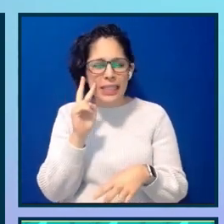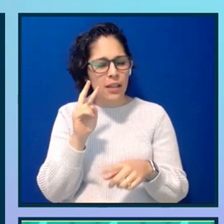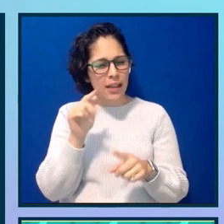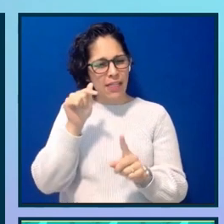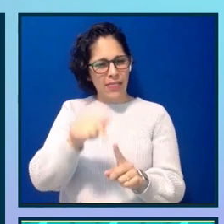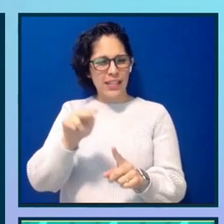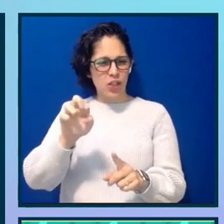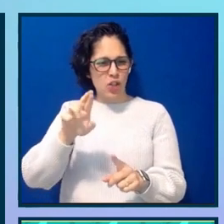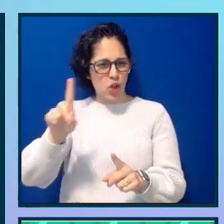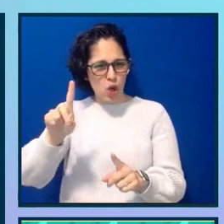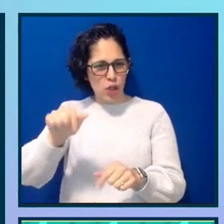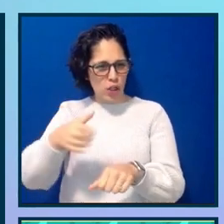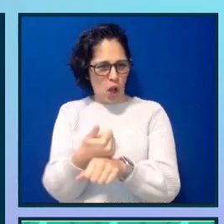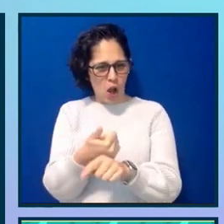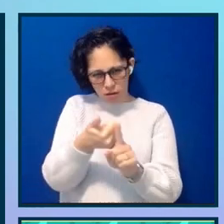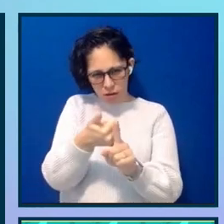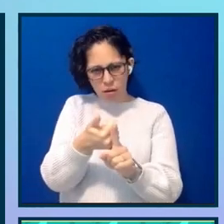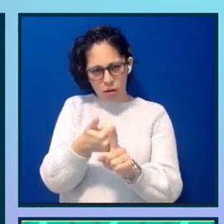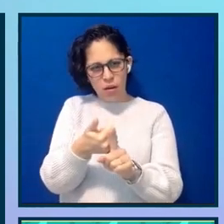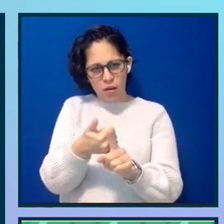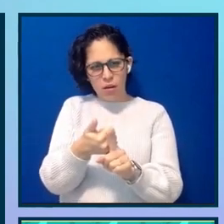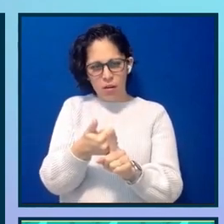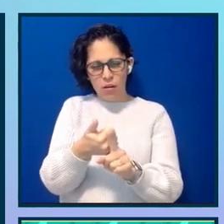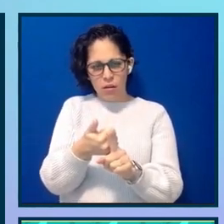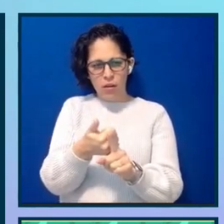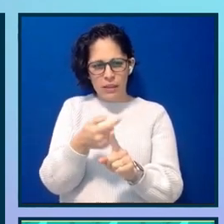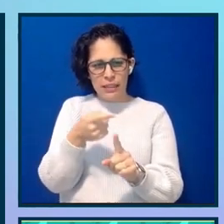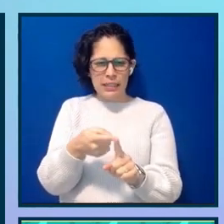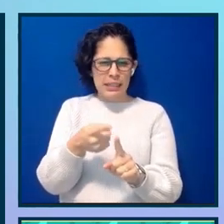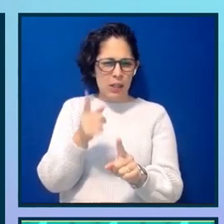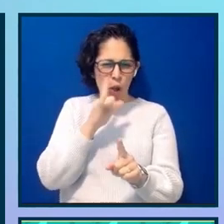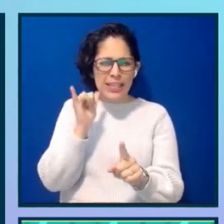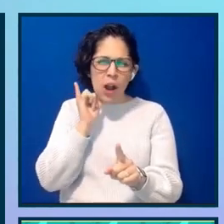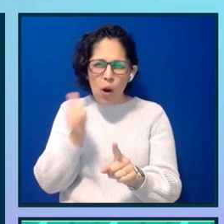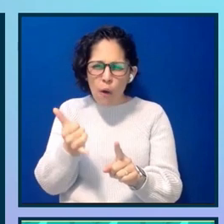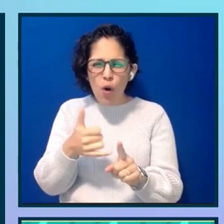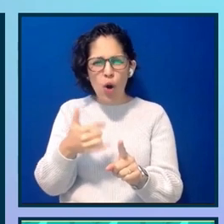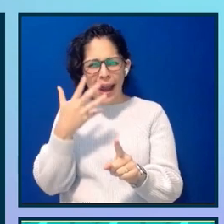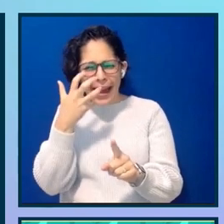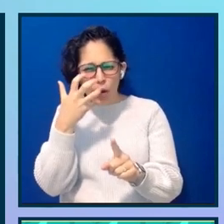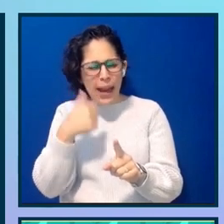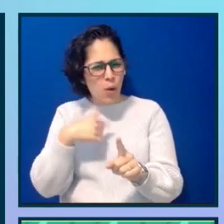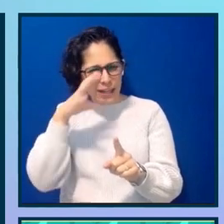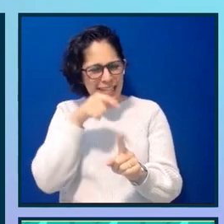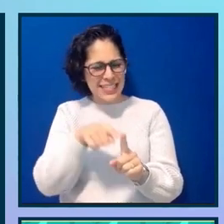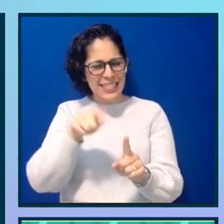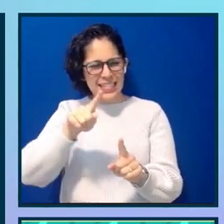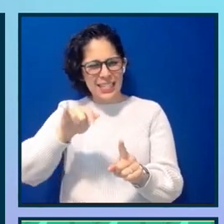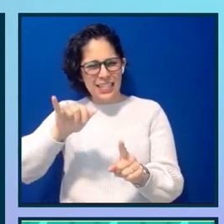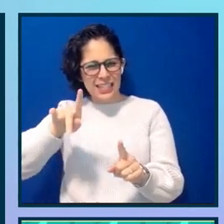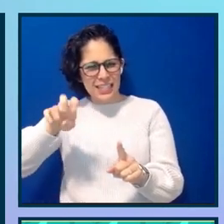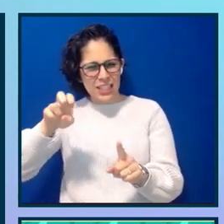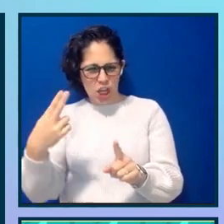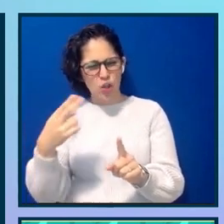Nerdlock is hung over a bit and he's looking kind of angry. I'm gonna guess that it's Zilch, which is the big